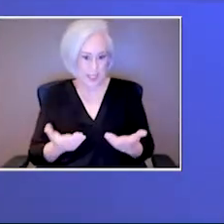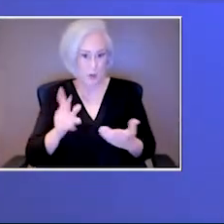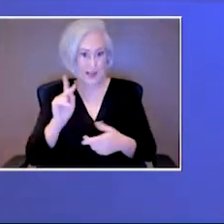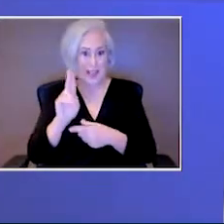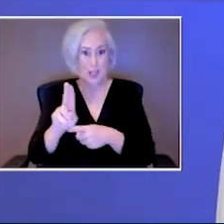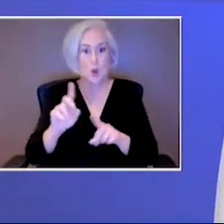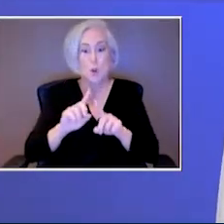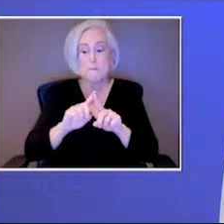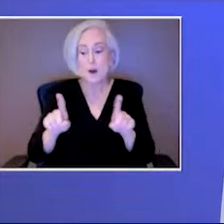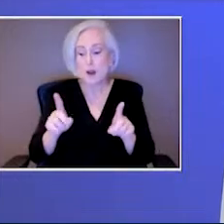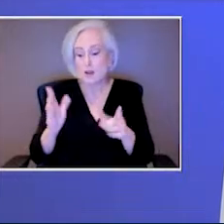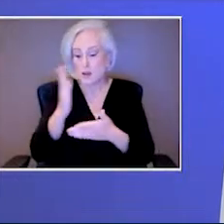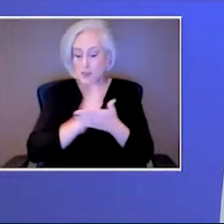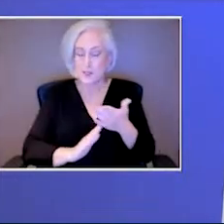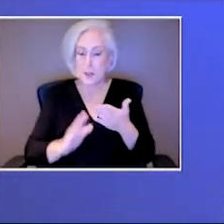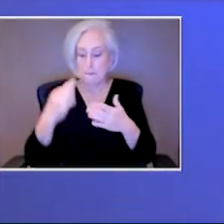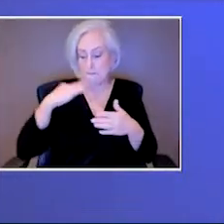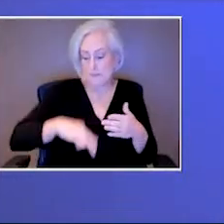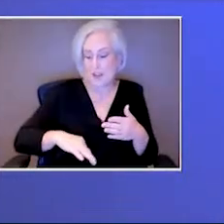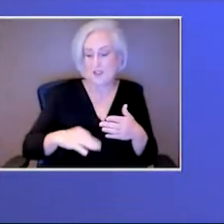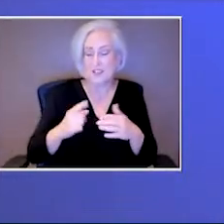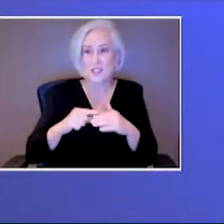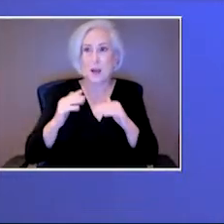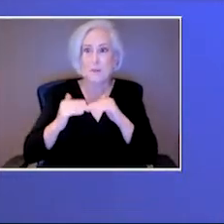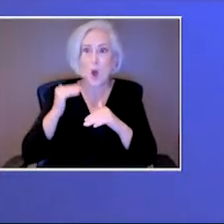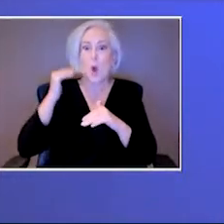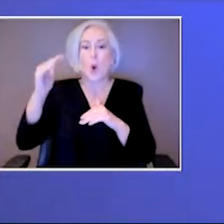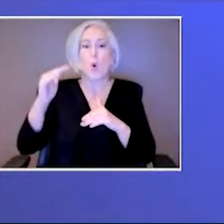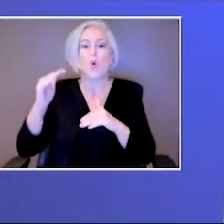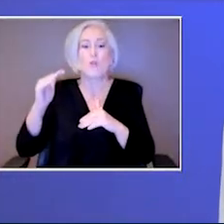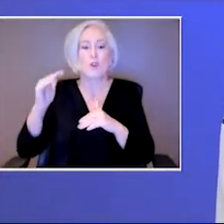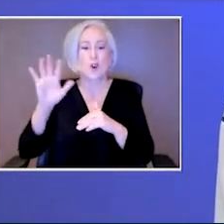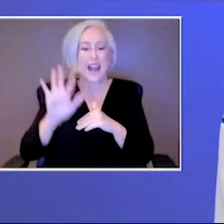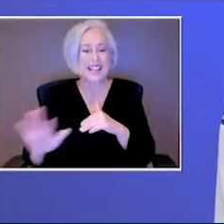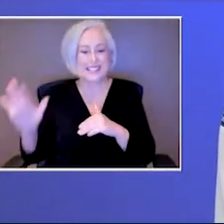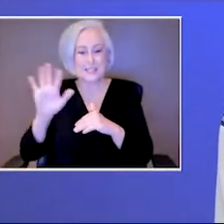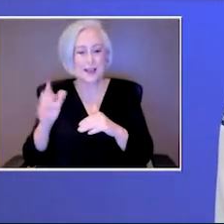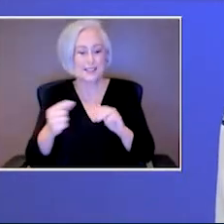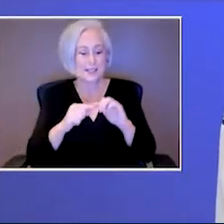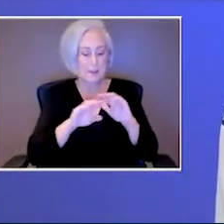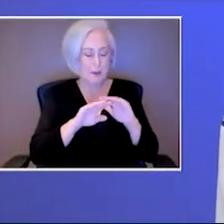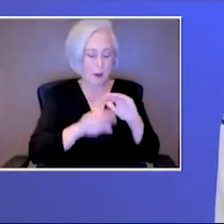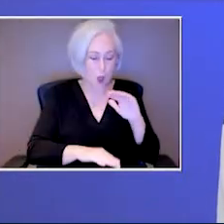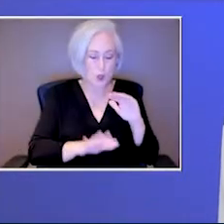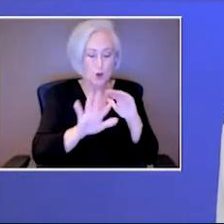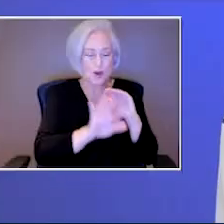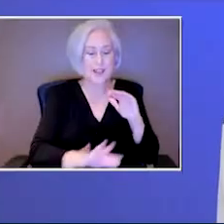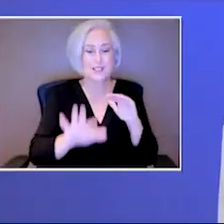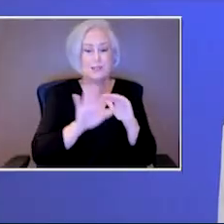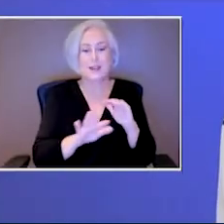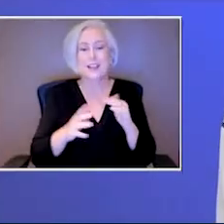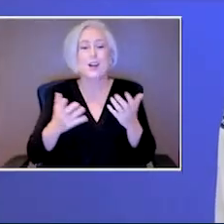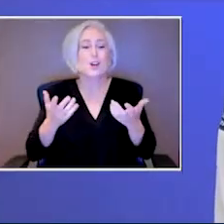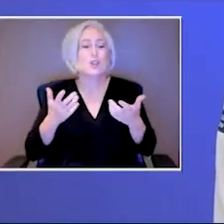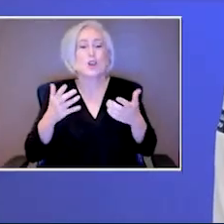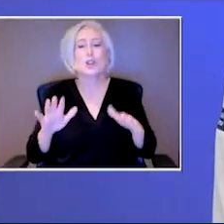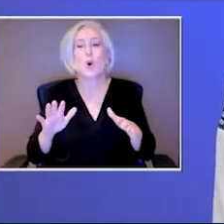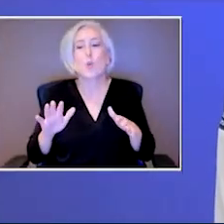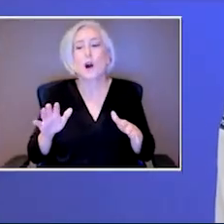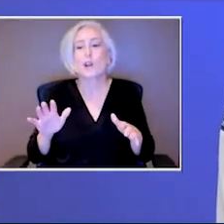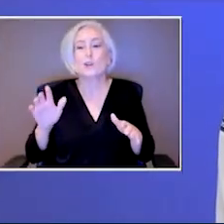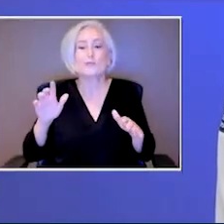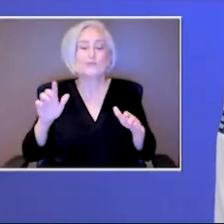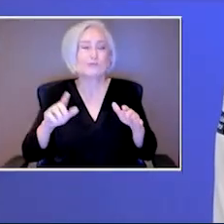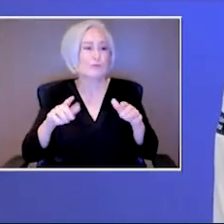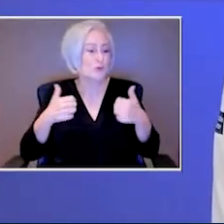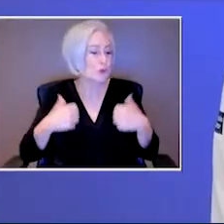mean, some overestimate your risk and some underestimate your risk. And so you really don't want to just be haphazardly doing that on your own. If you